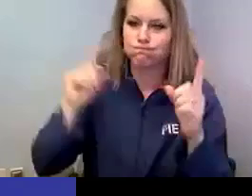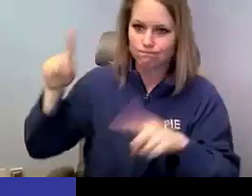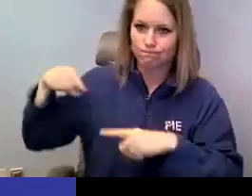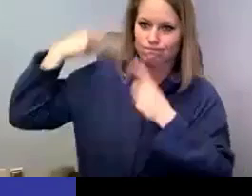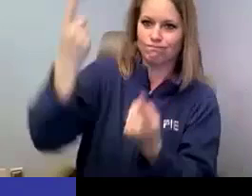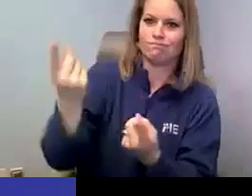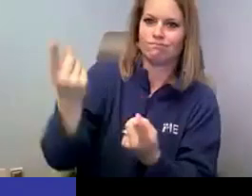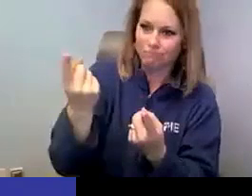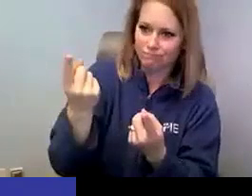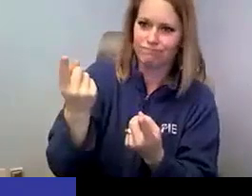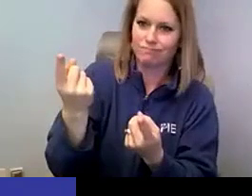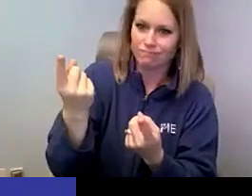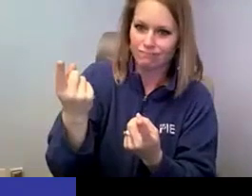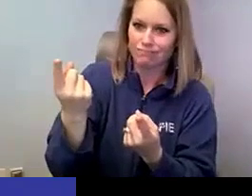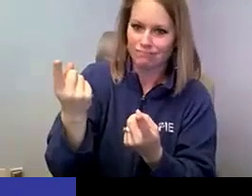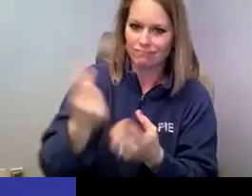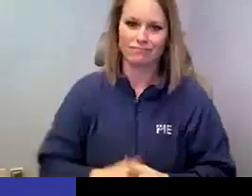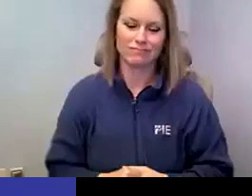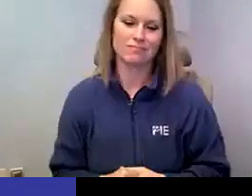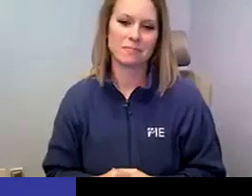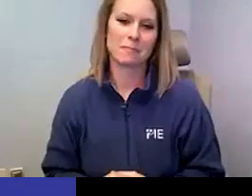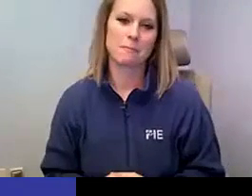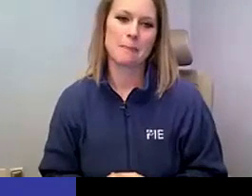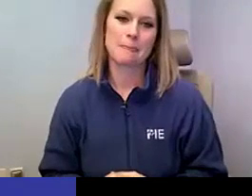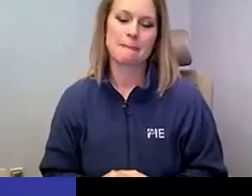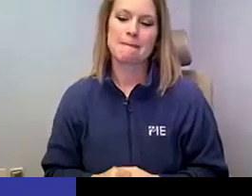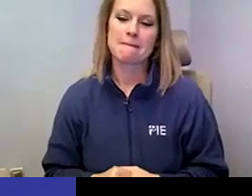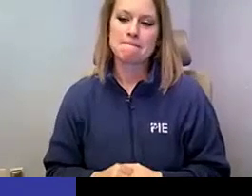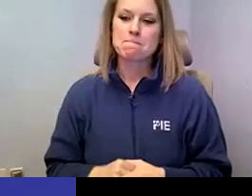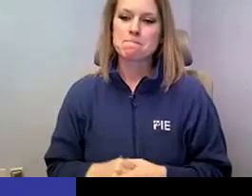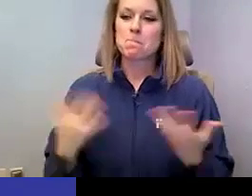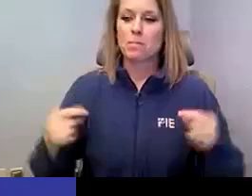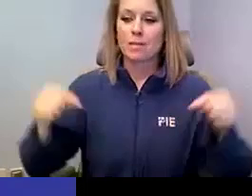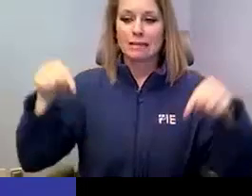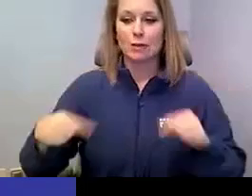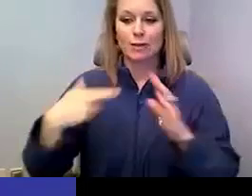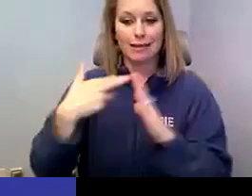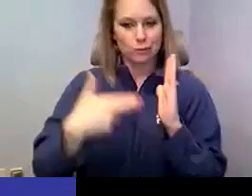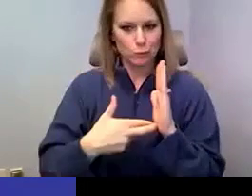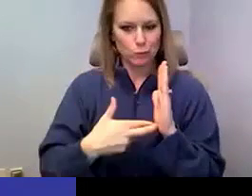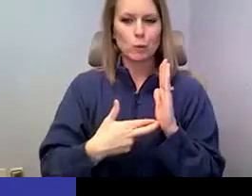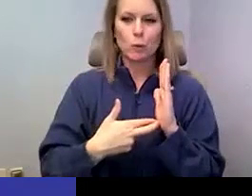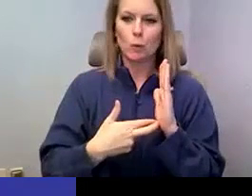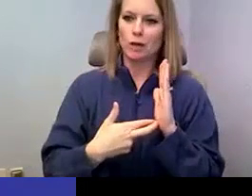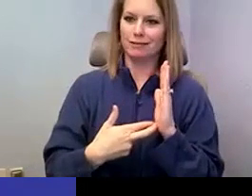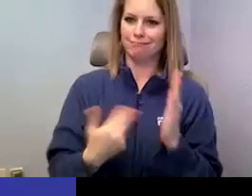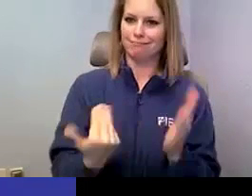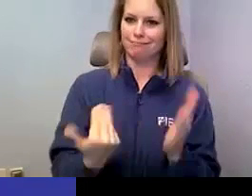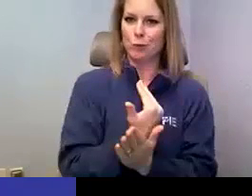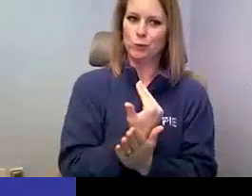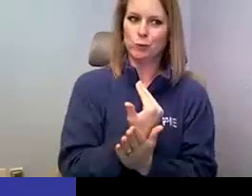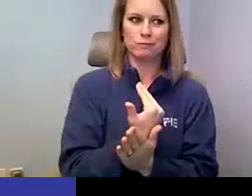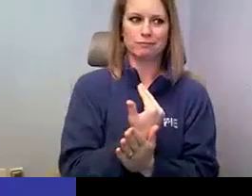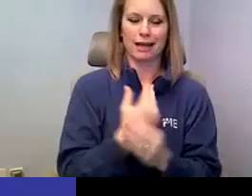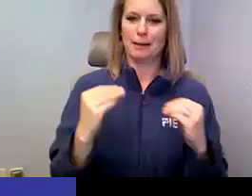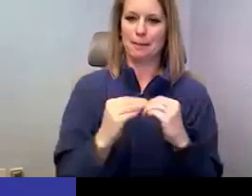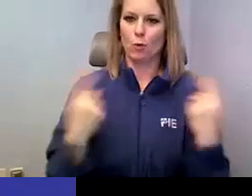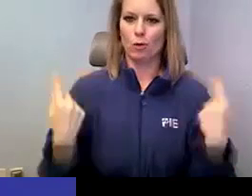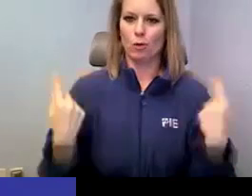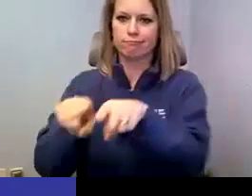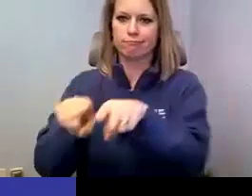and mental health and PBIS. So this rule better aligns with sort of current research and best practices in all those